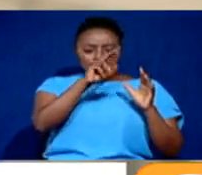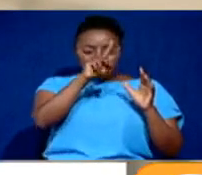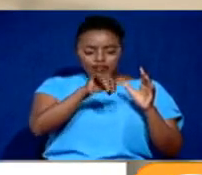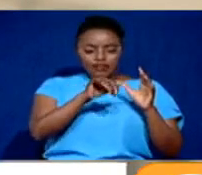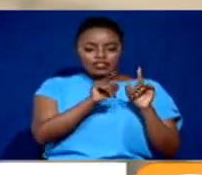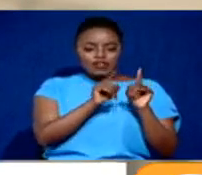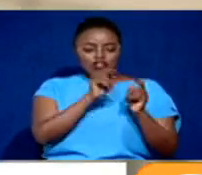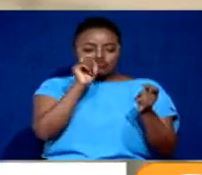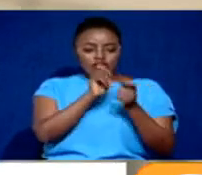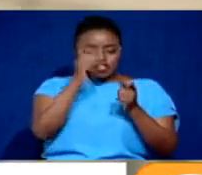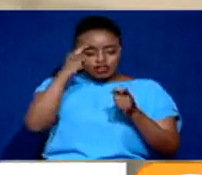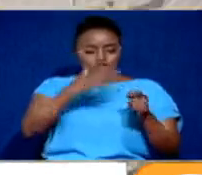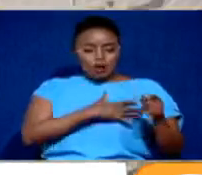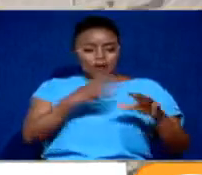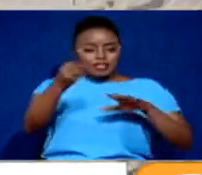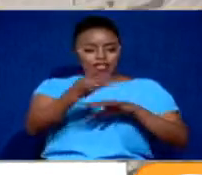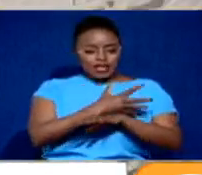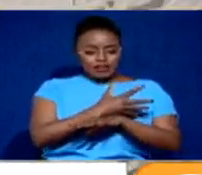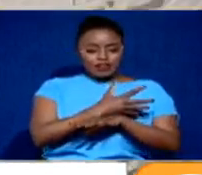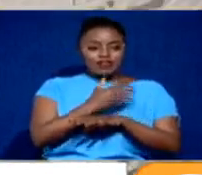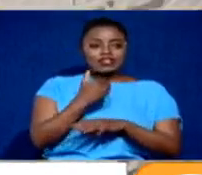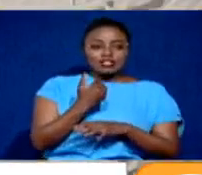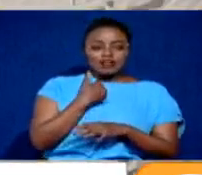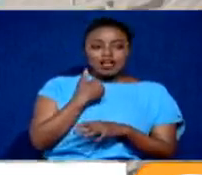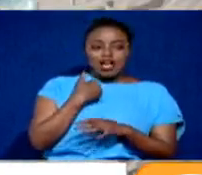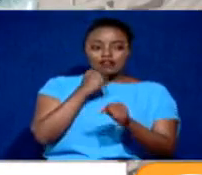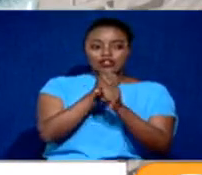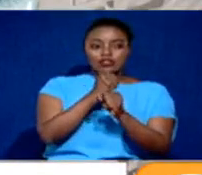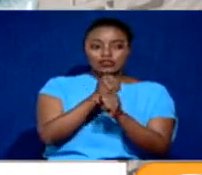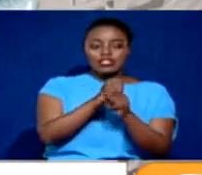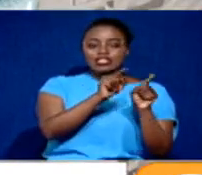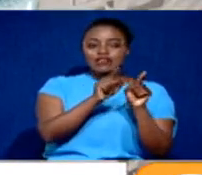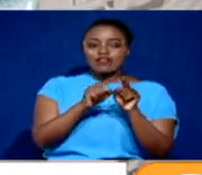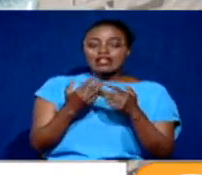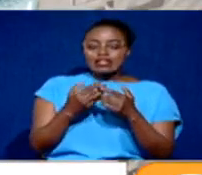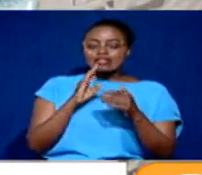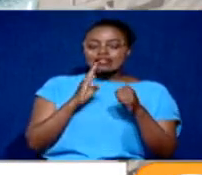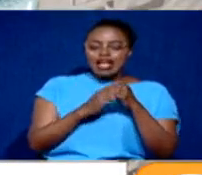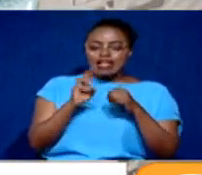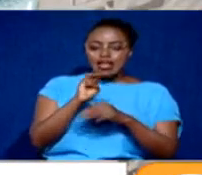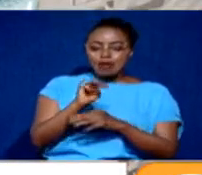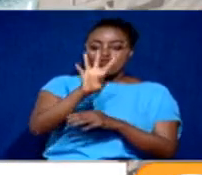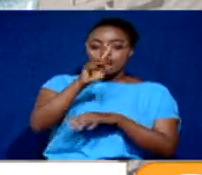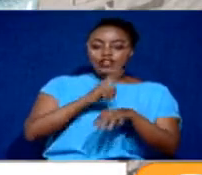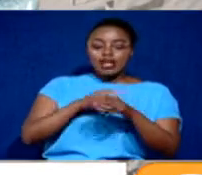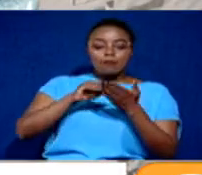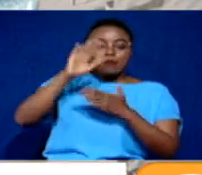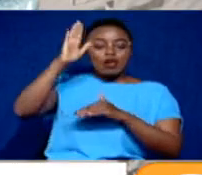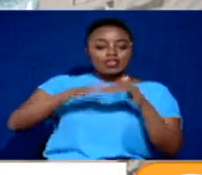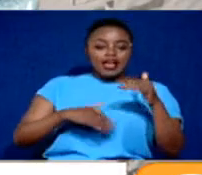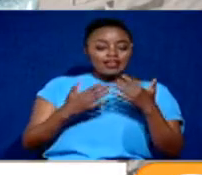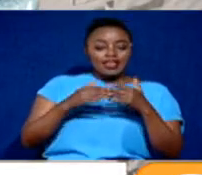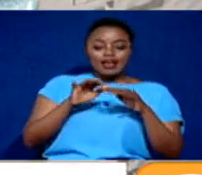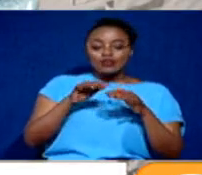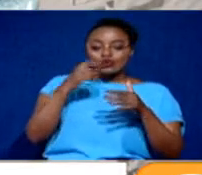to screen for breast cancer, cost 62.98 million shillings. That's four times more than its market